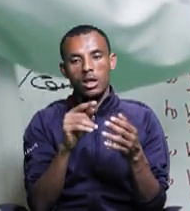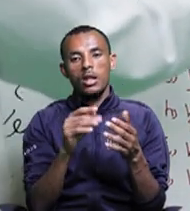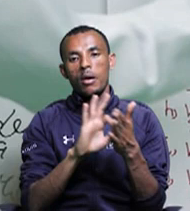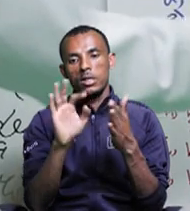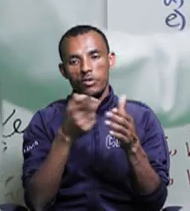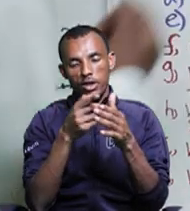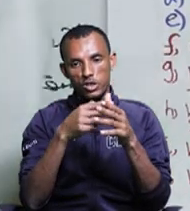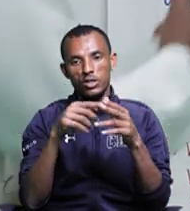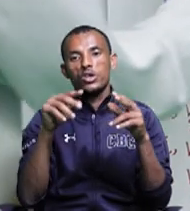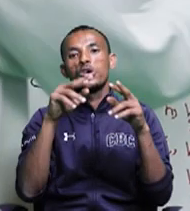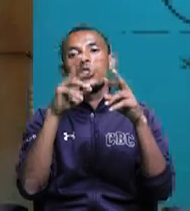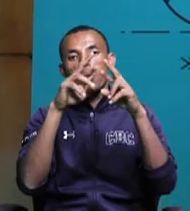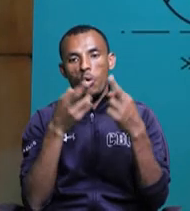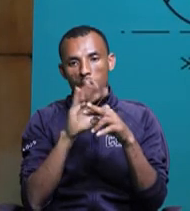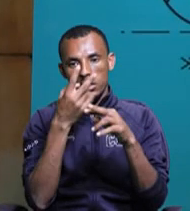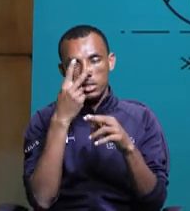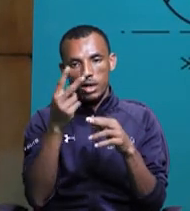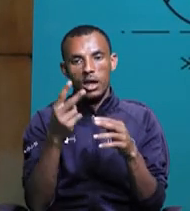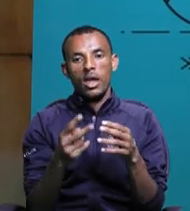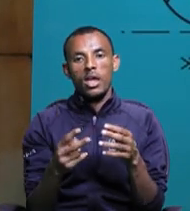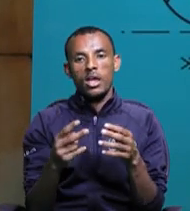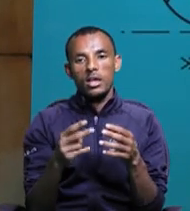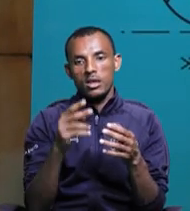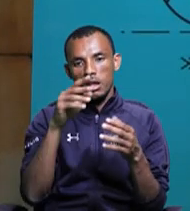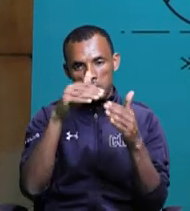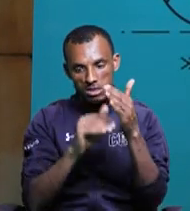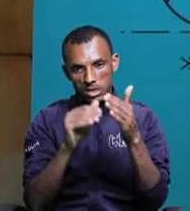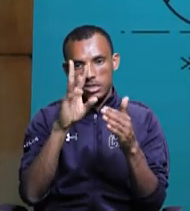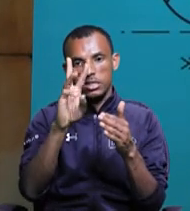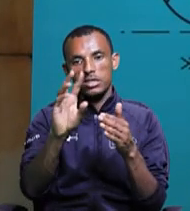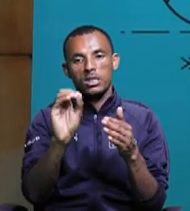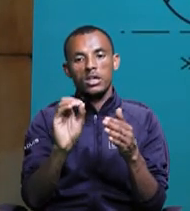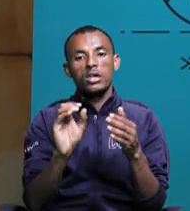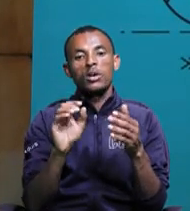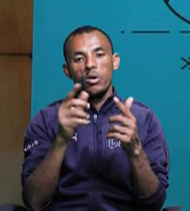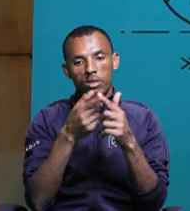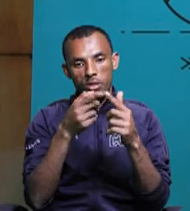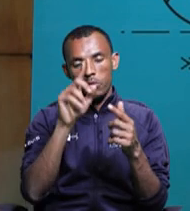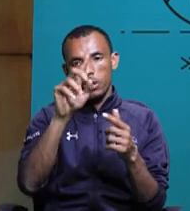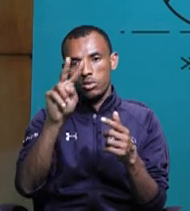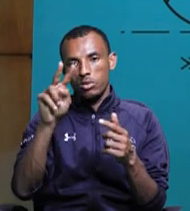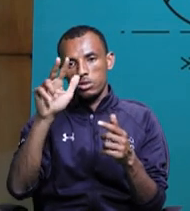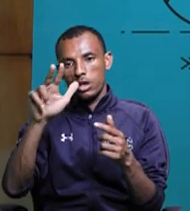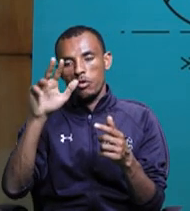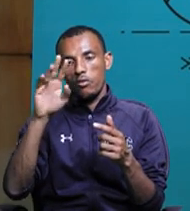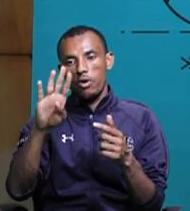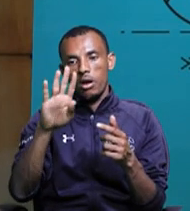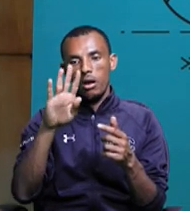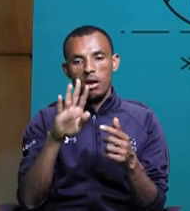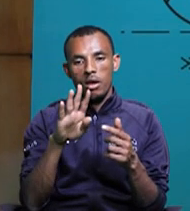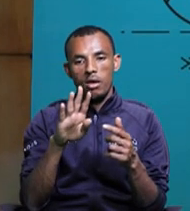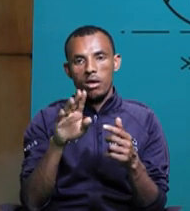student who has got less than 60. In the second one, 1, 2, 3, 4, you